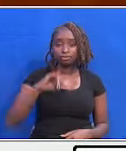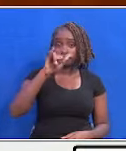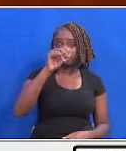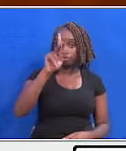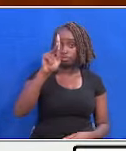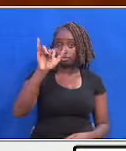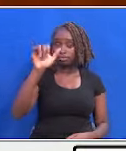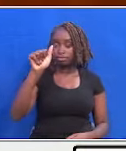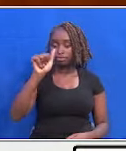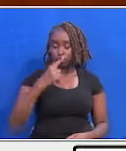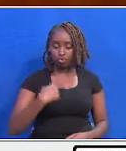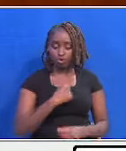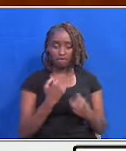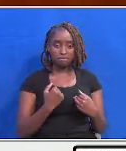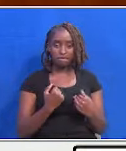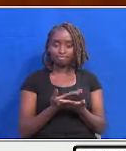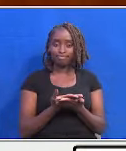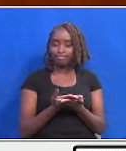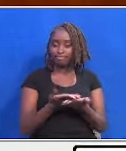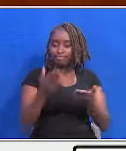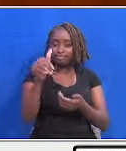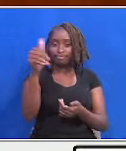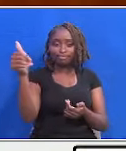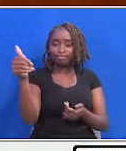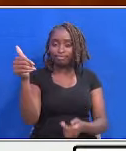Honorable Speaker, we do not have any other